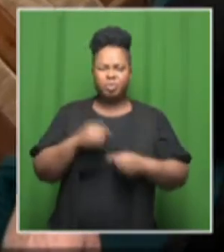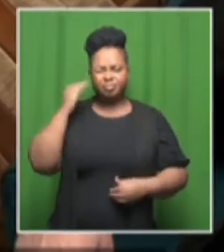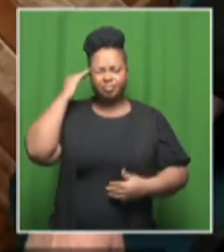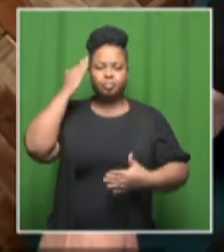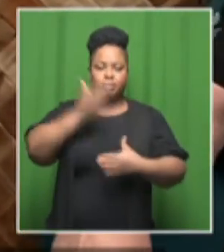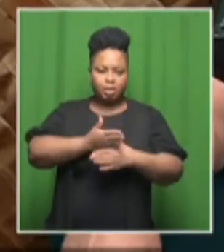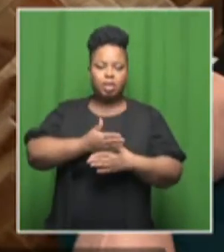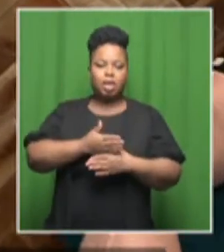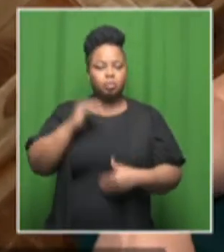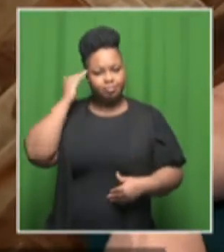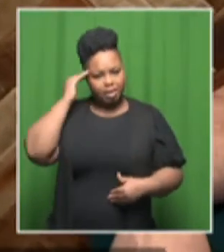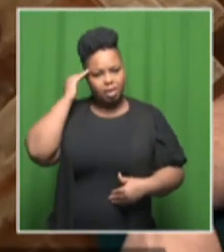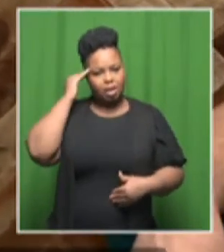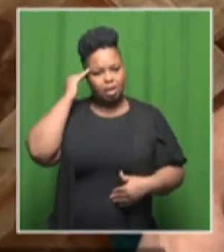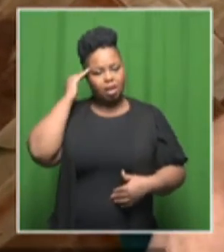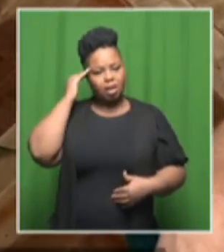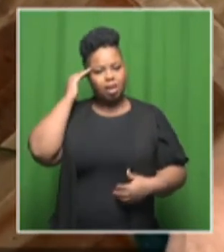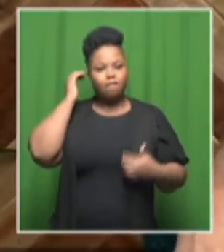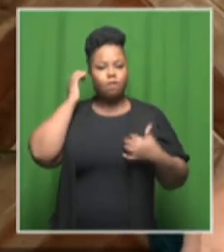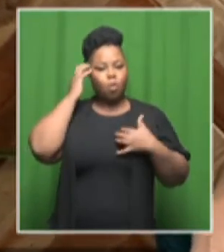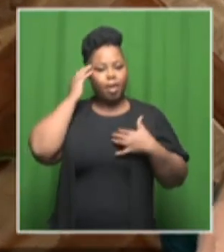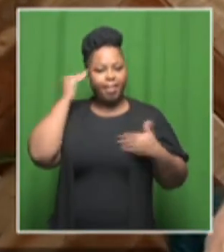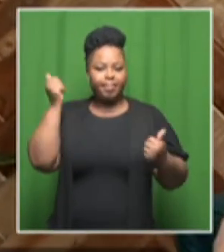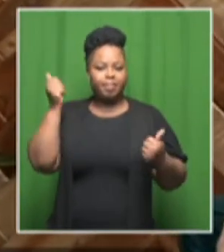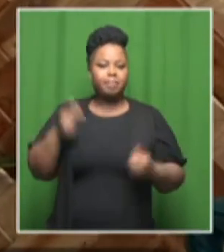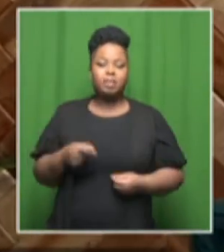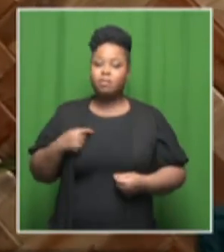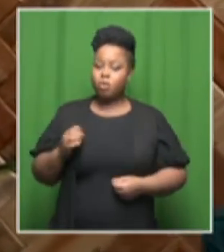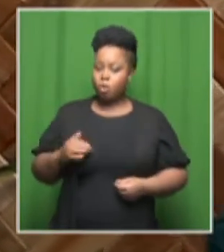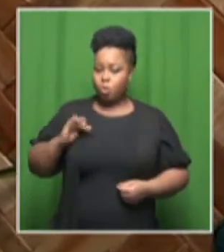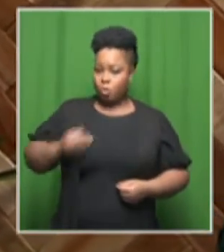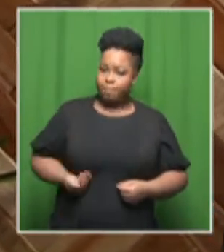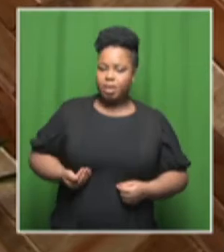toll it takes not only on the woman and her body,